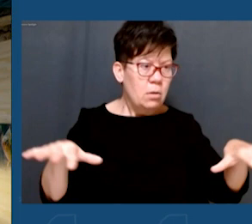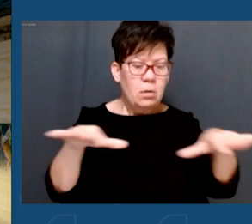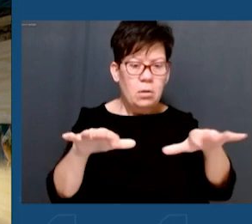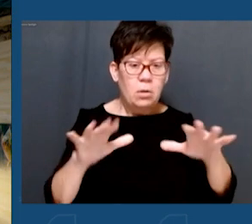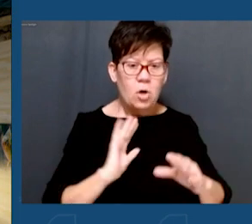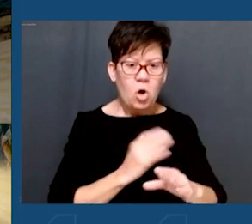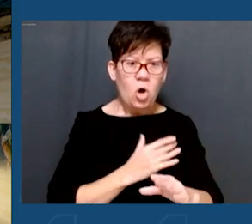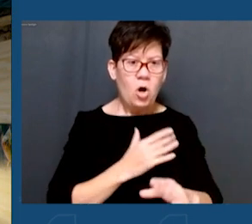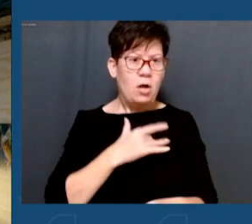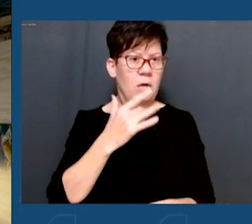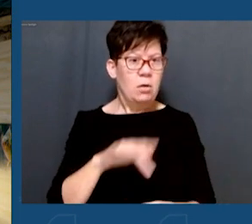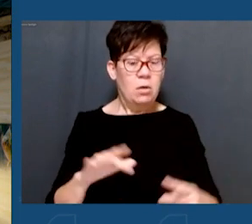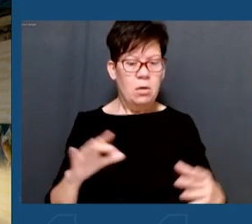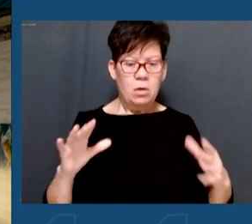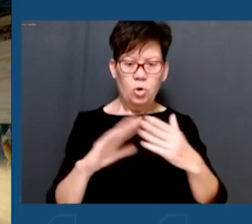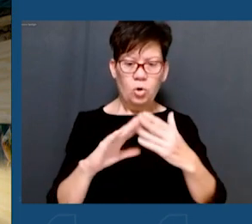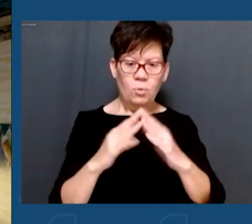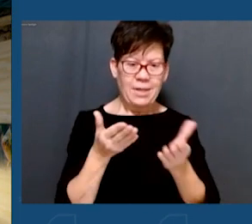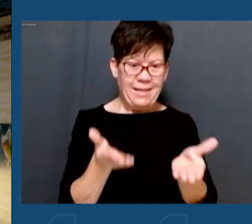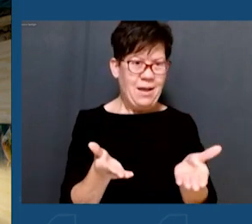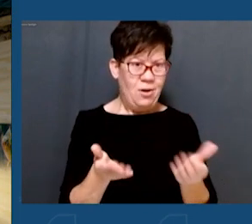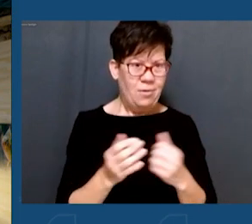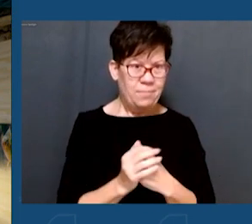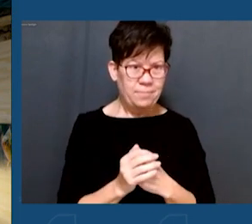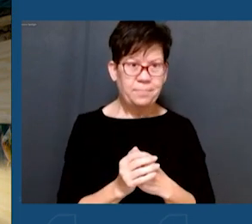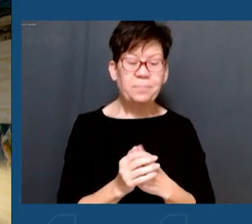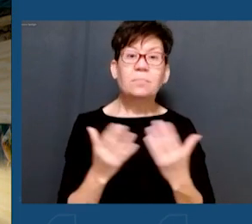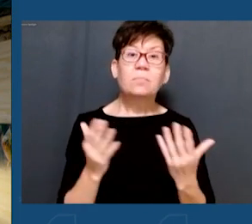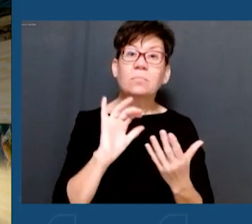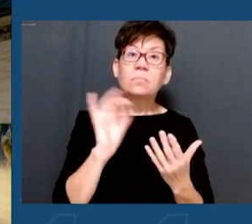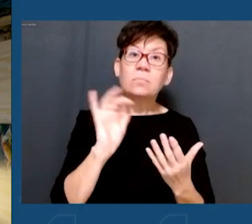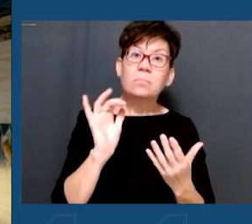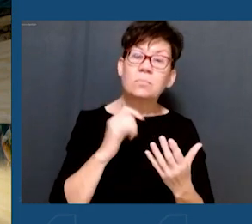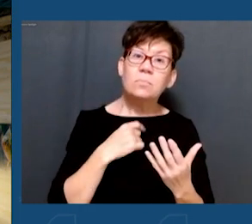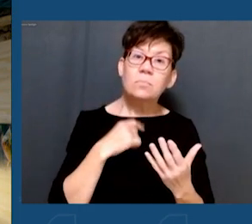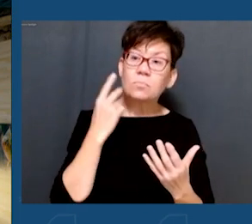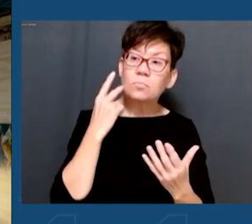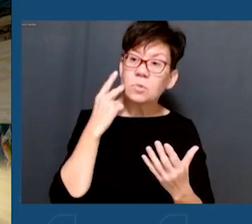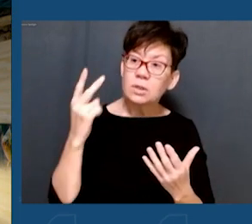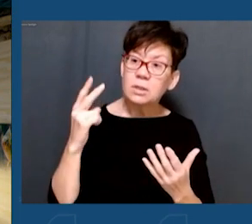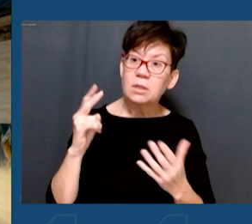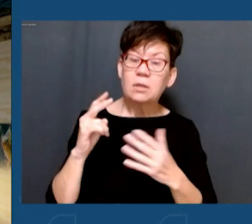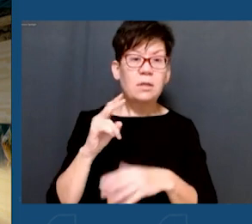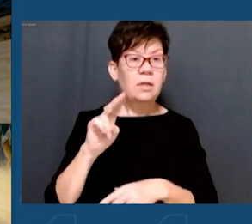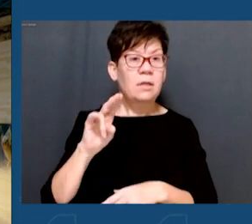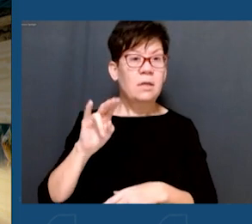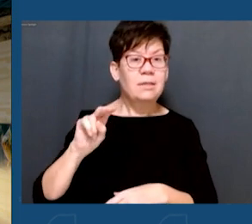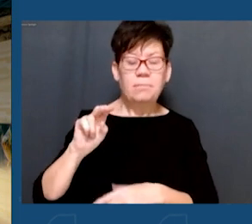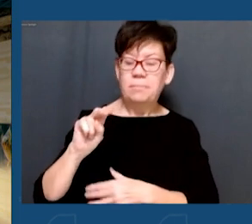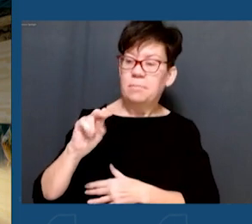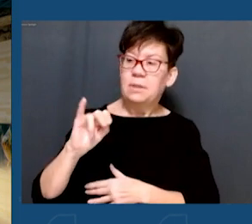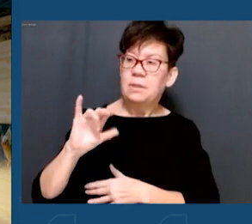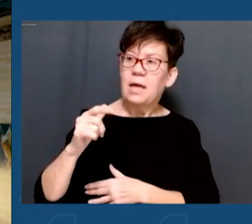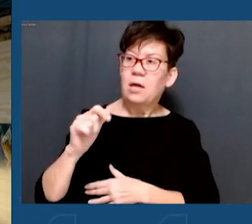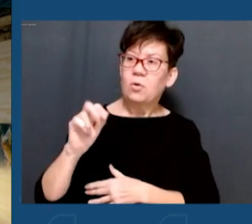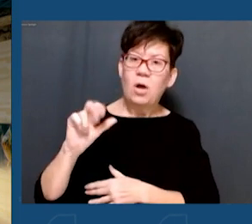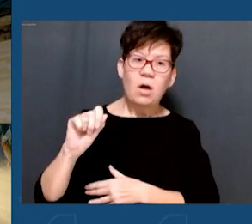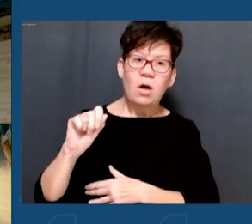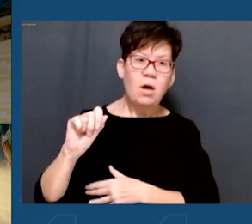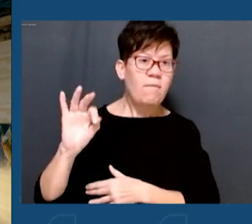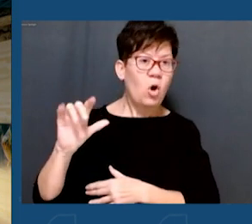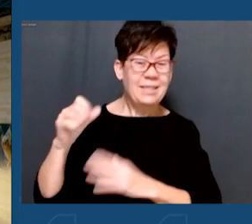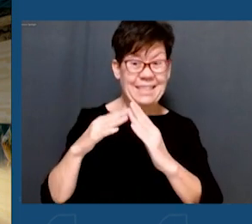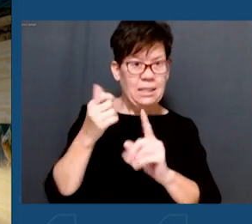people the opportunity to explore the falls outside the park, Niagara Falls, the city. So we have 5 projects I'm going to announce. It's a $12